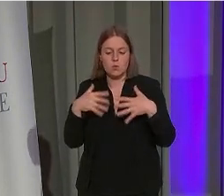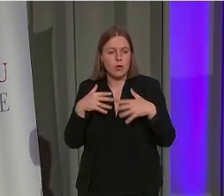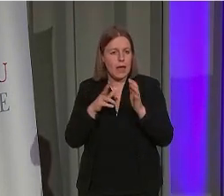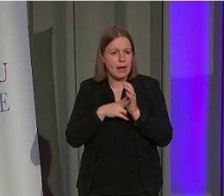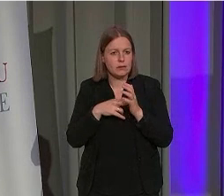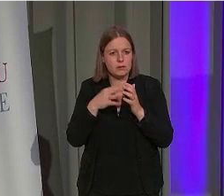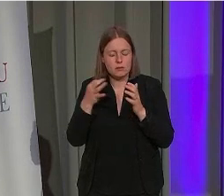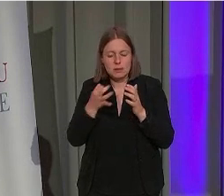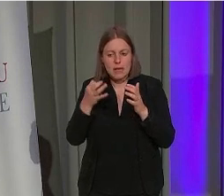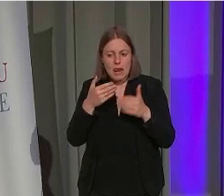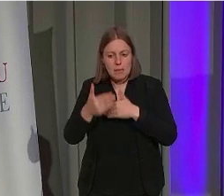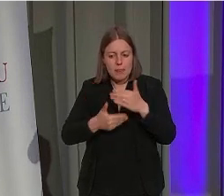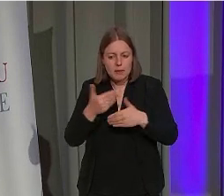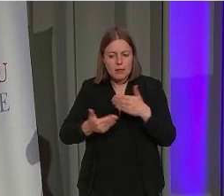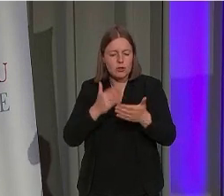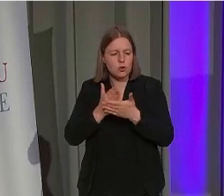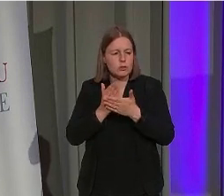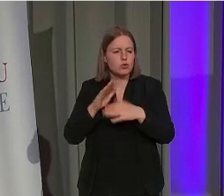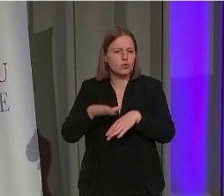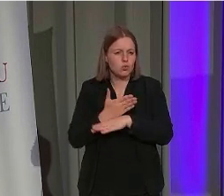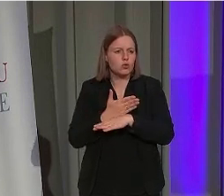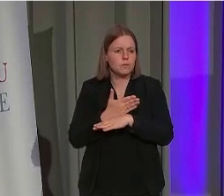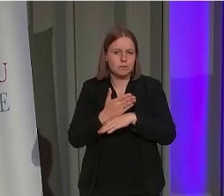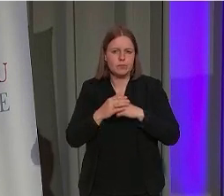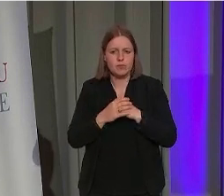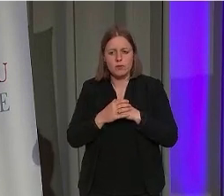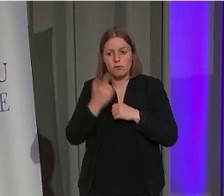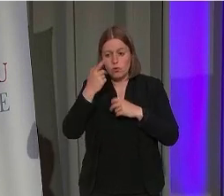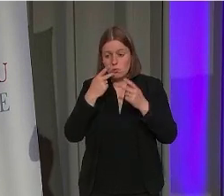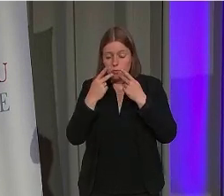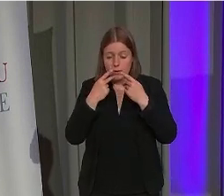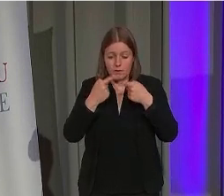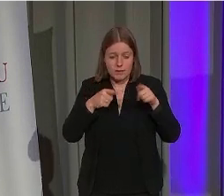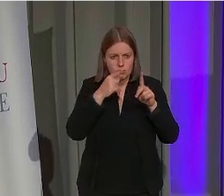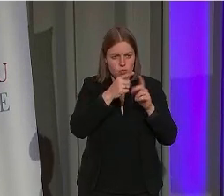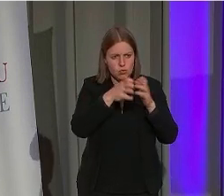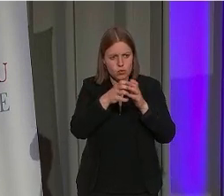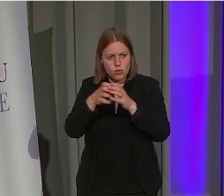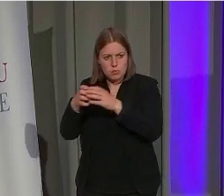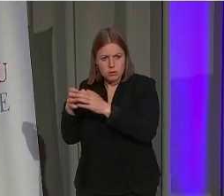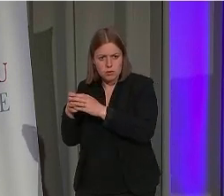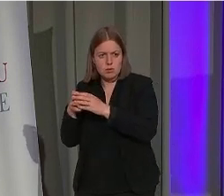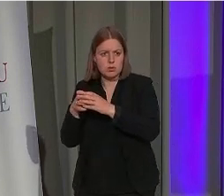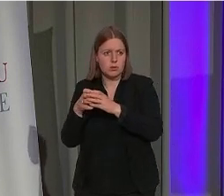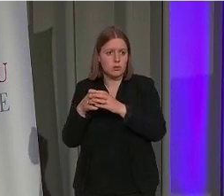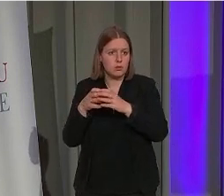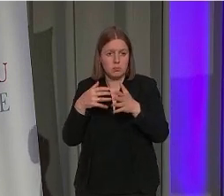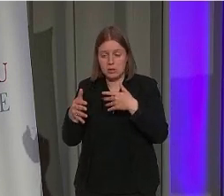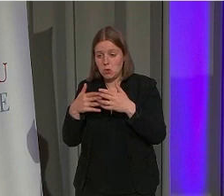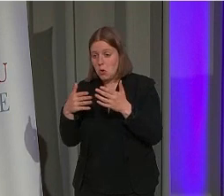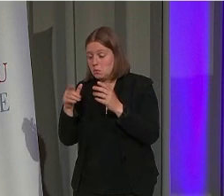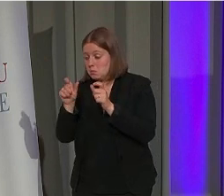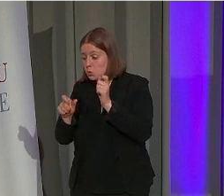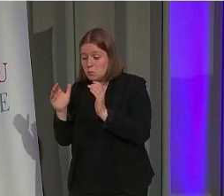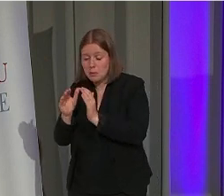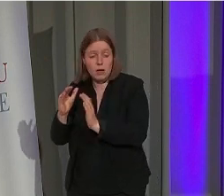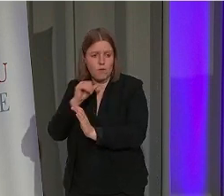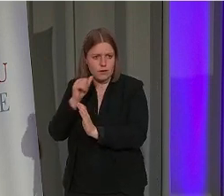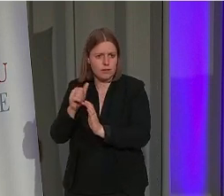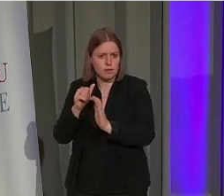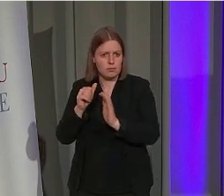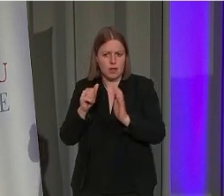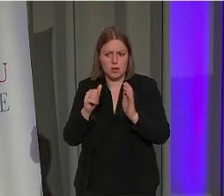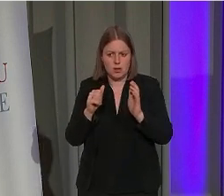and this is in a very playful way. We have playful models that are